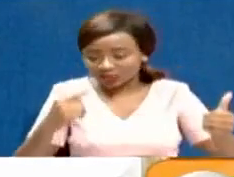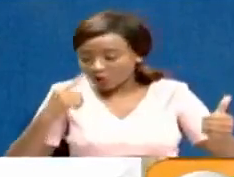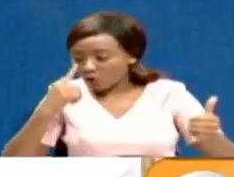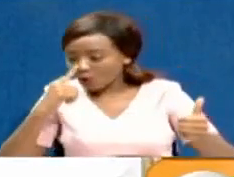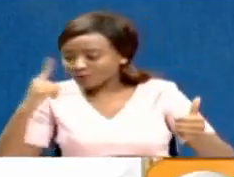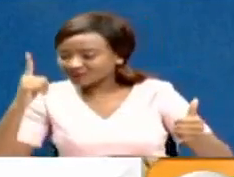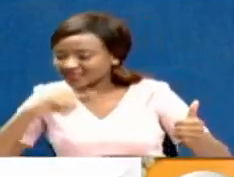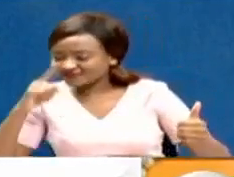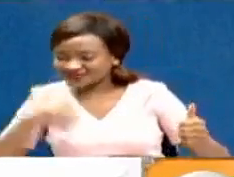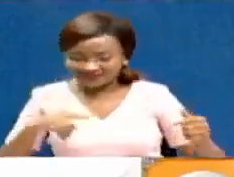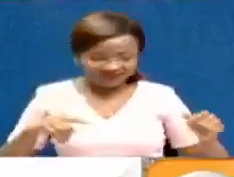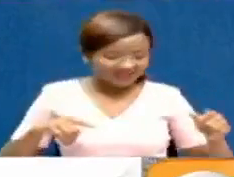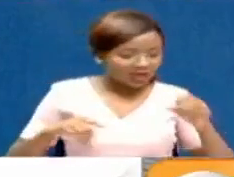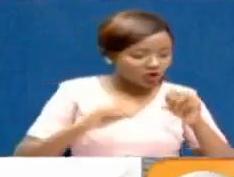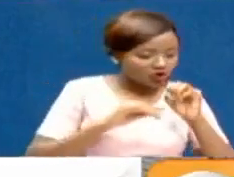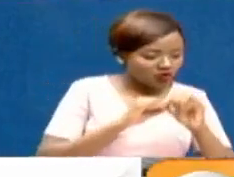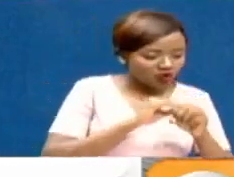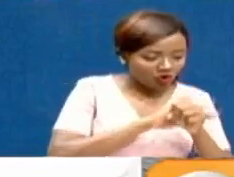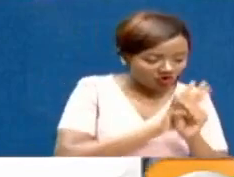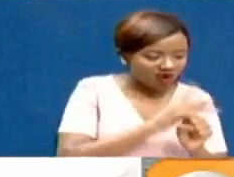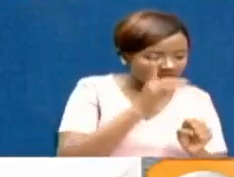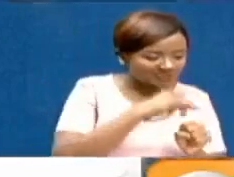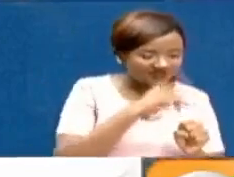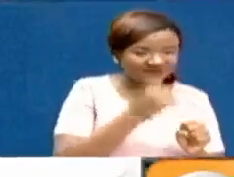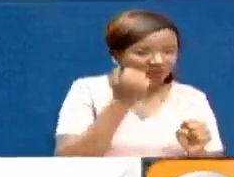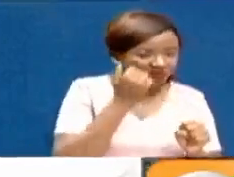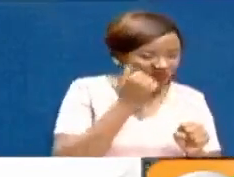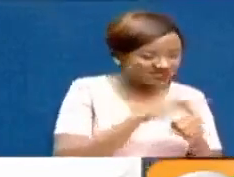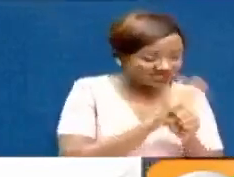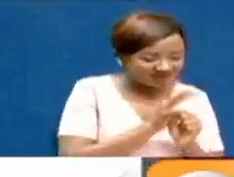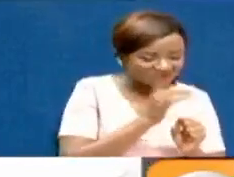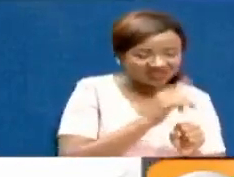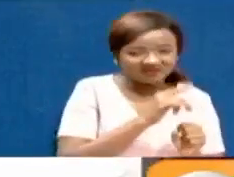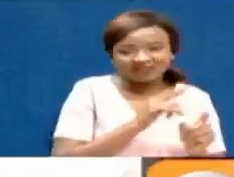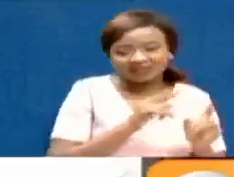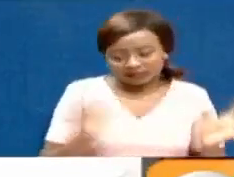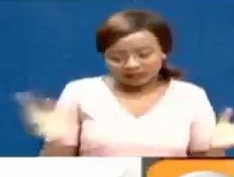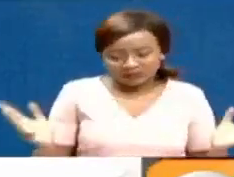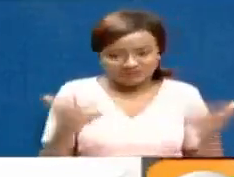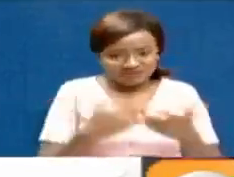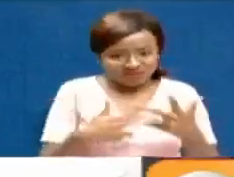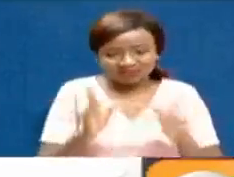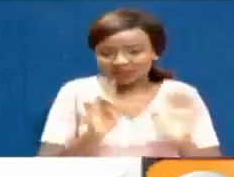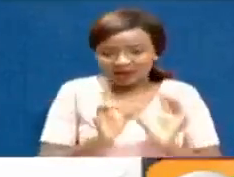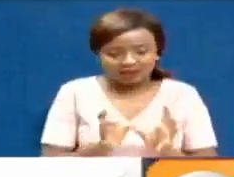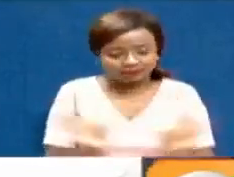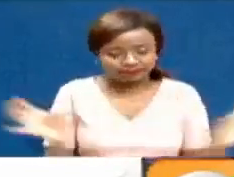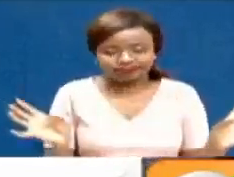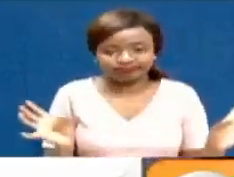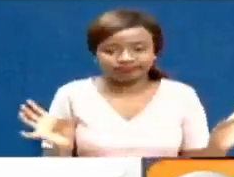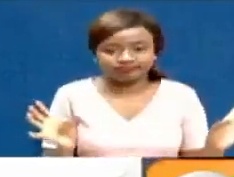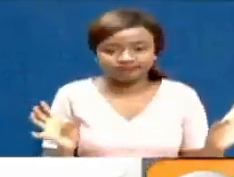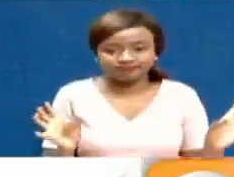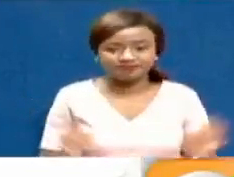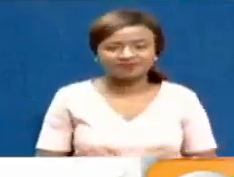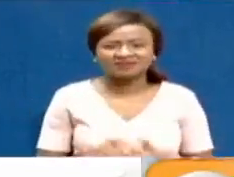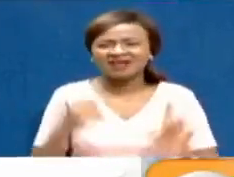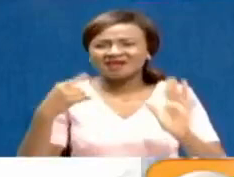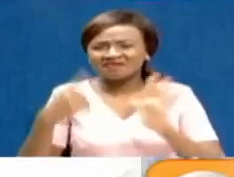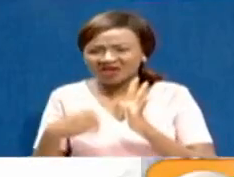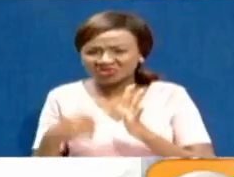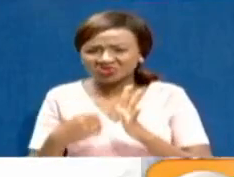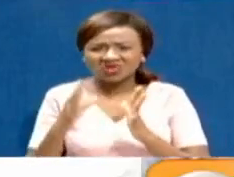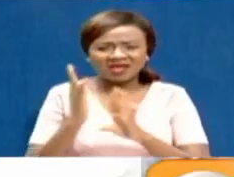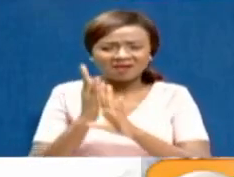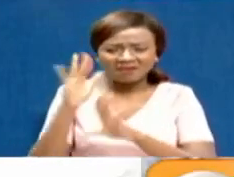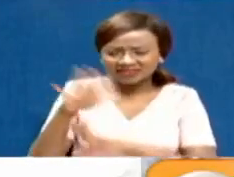from the infectious waste. For public areas, including retail outlets, offices, commercial properties, factories, bus parks,